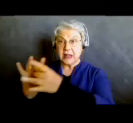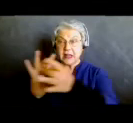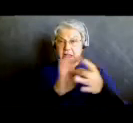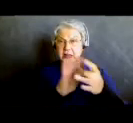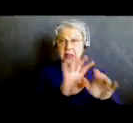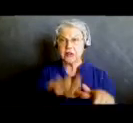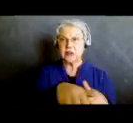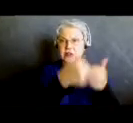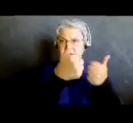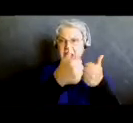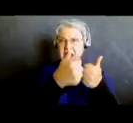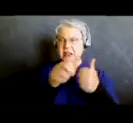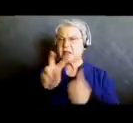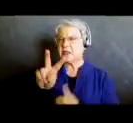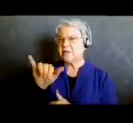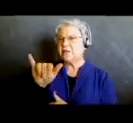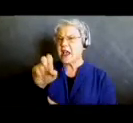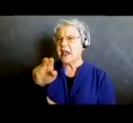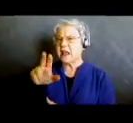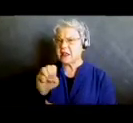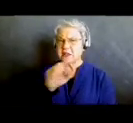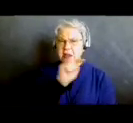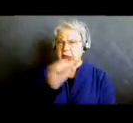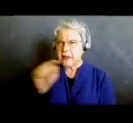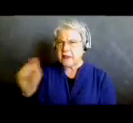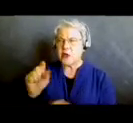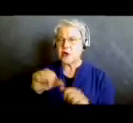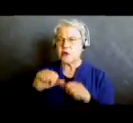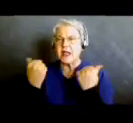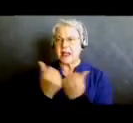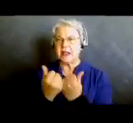violence of those agencies. Thank you.